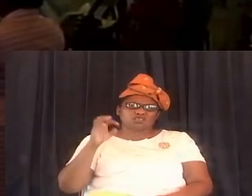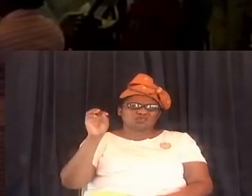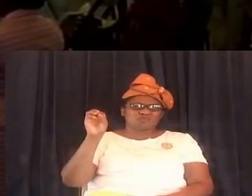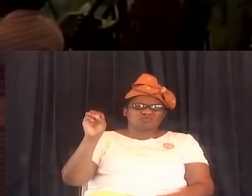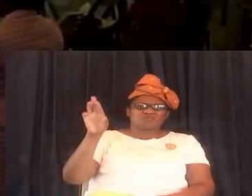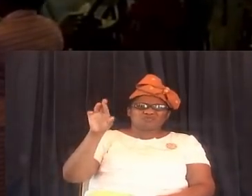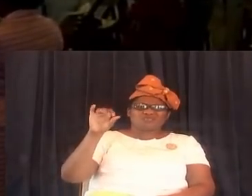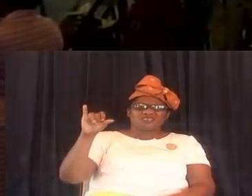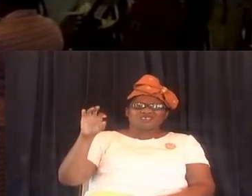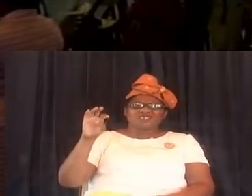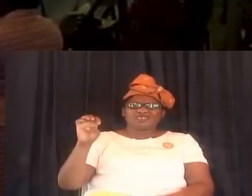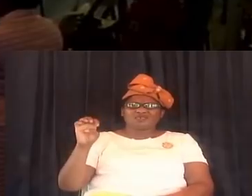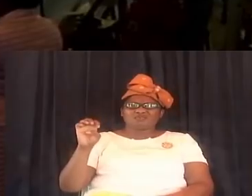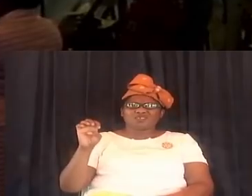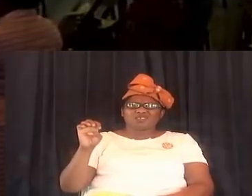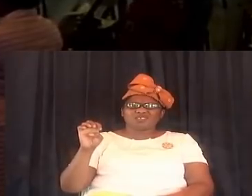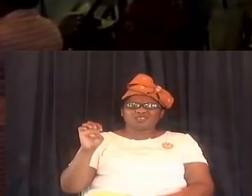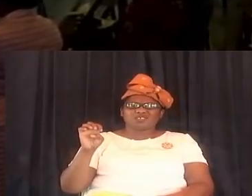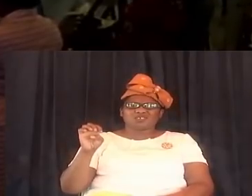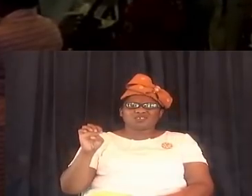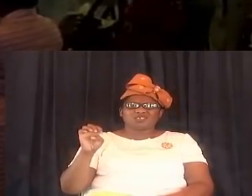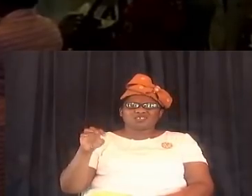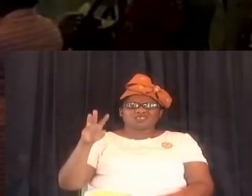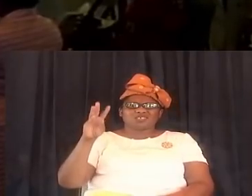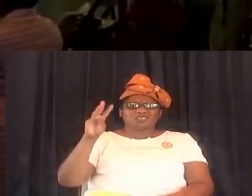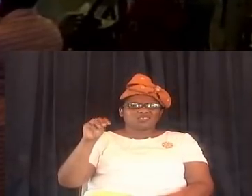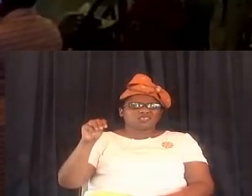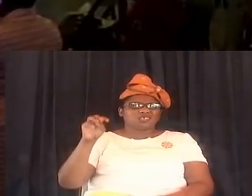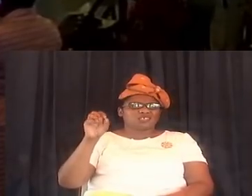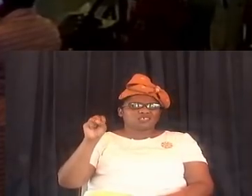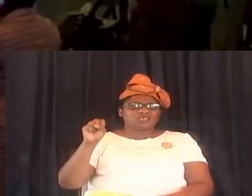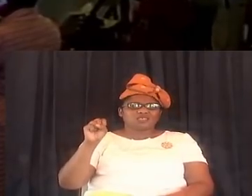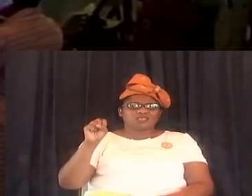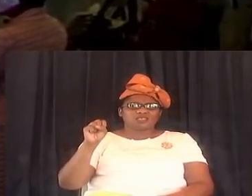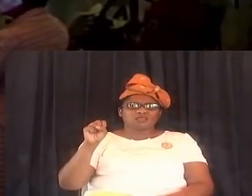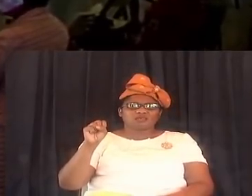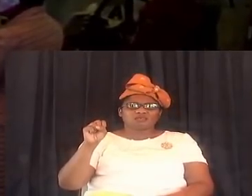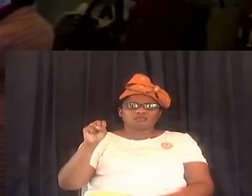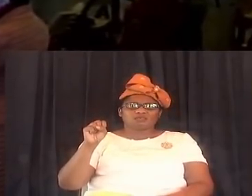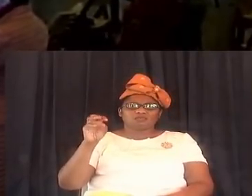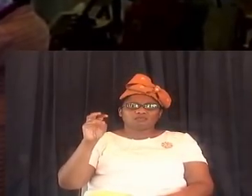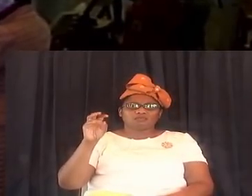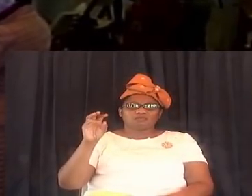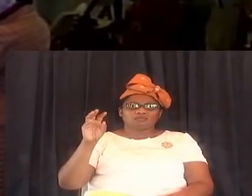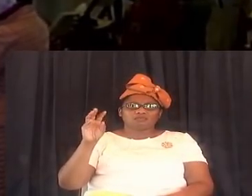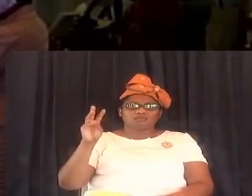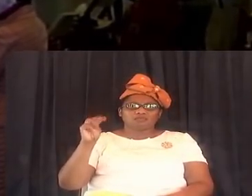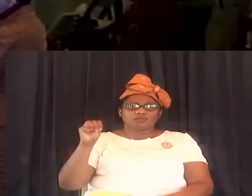Maxine Walker from New York has COVID-19 and needs prayer.